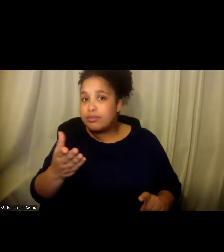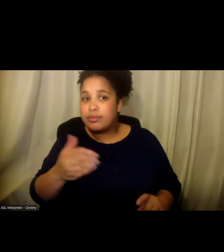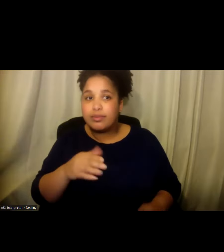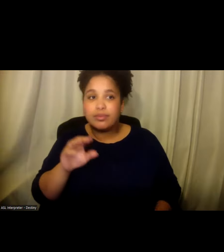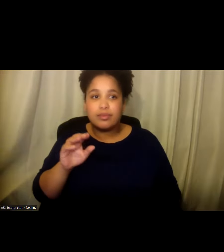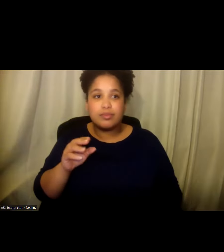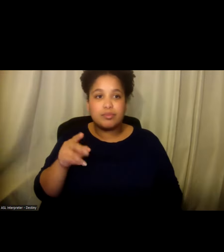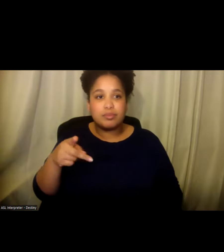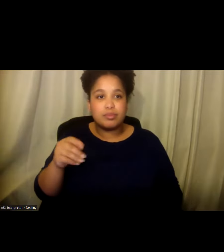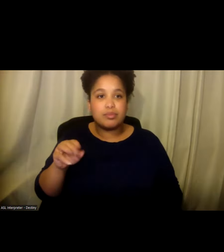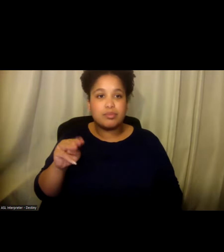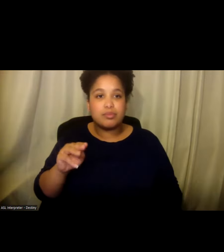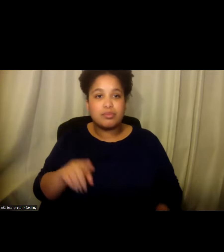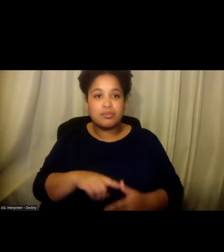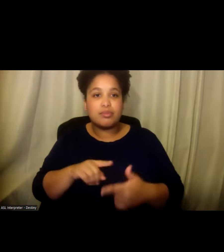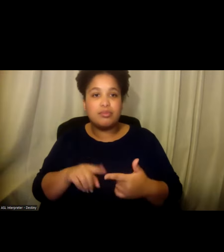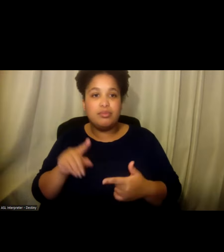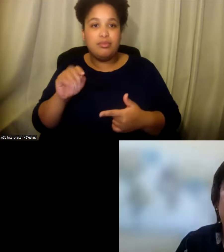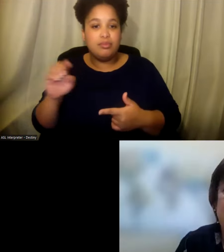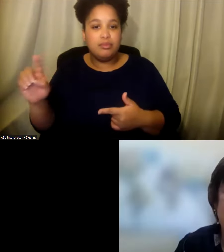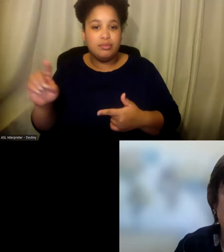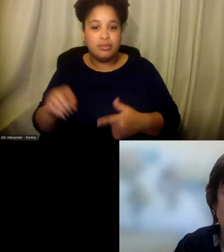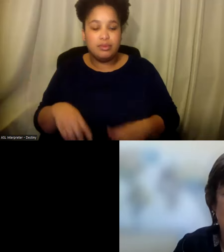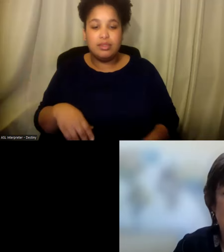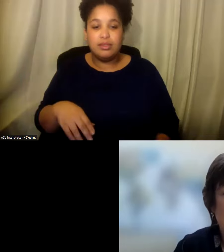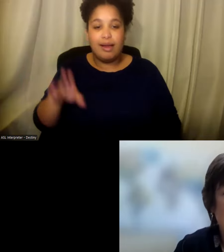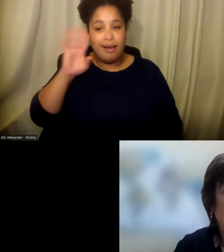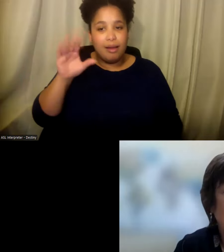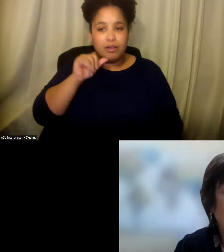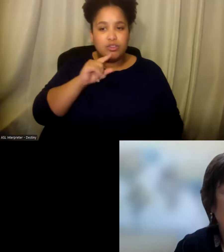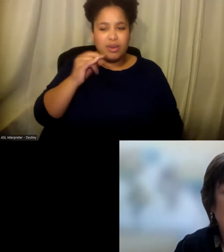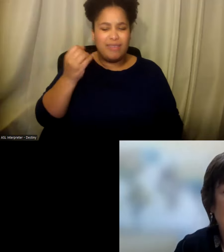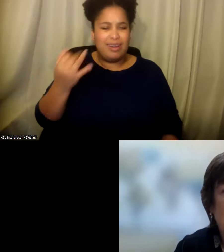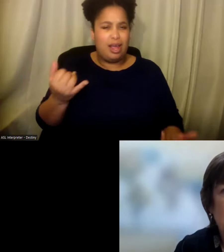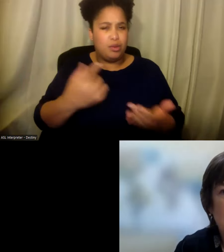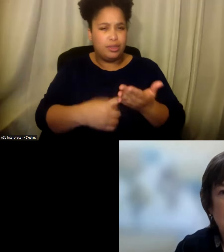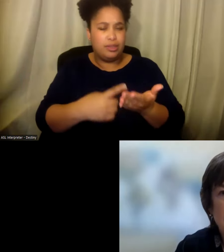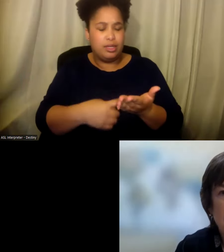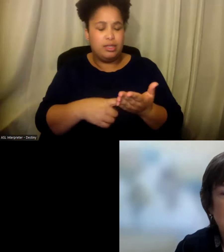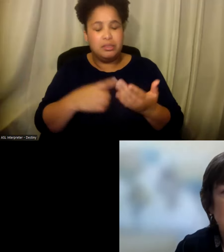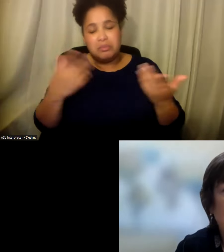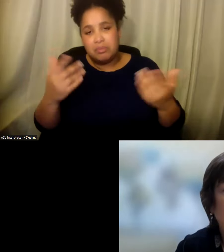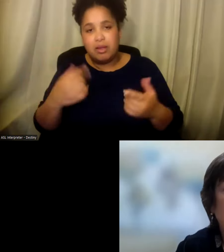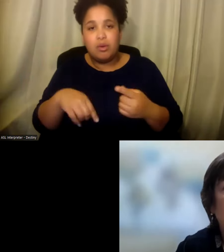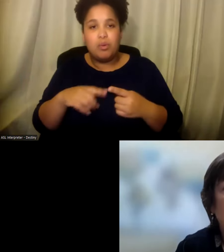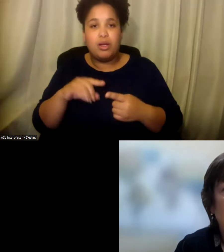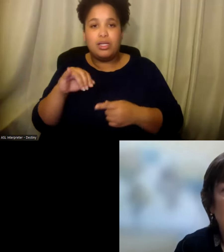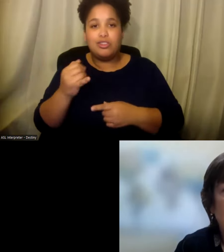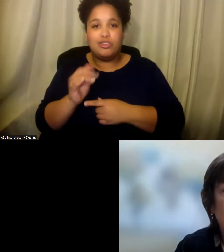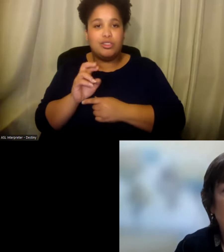Pam, and then Todd. Hi, I don't know if it's appropriate to talk about it right now, but when Jared was